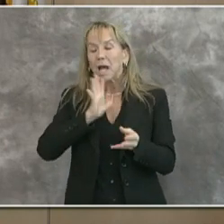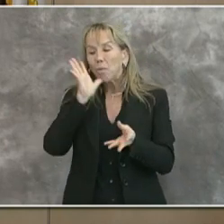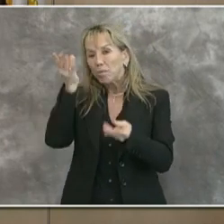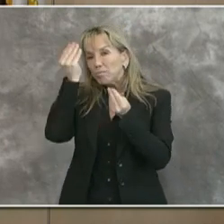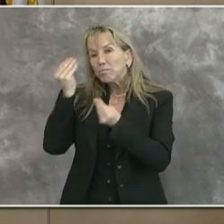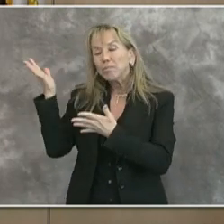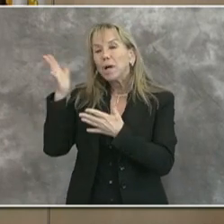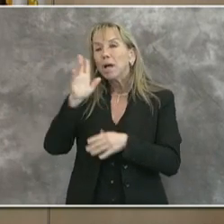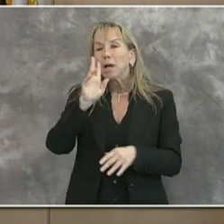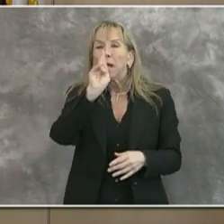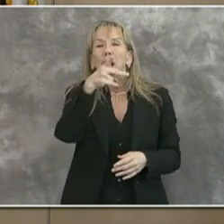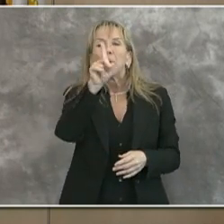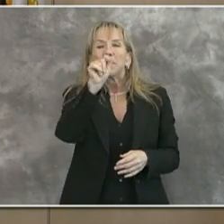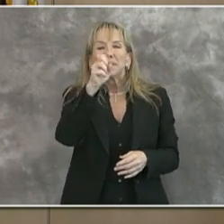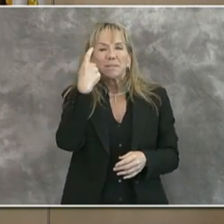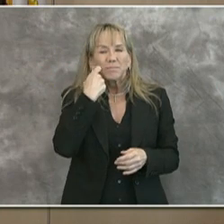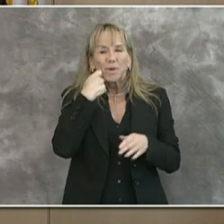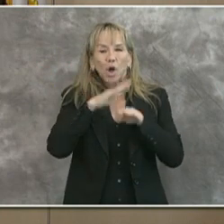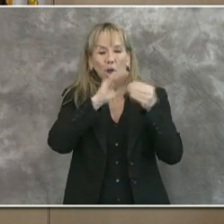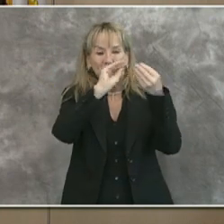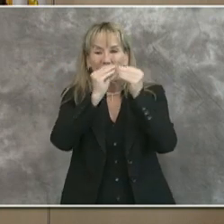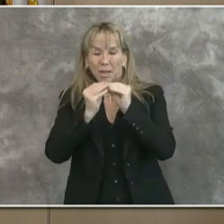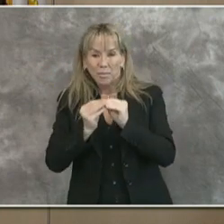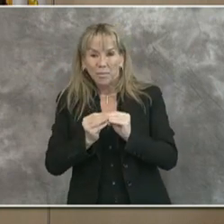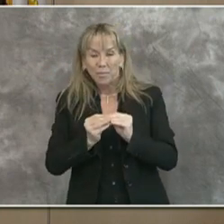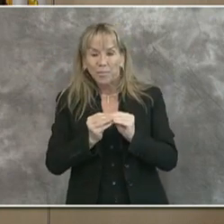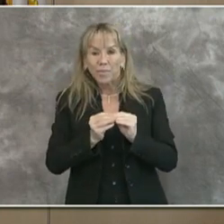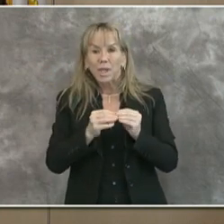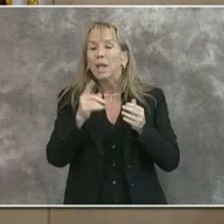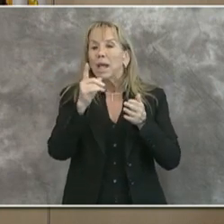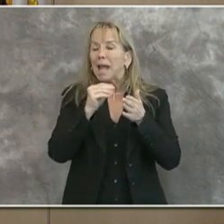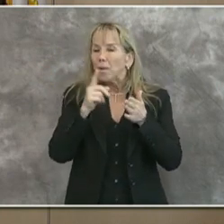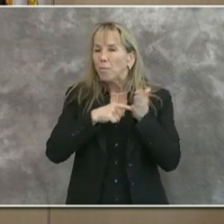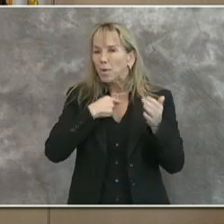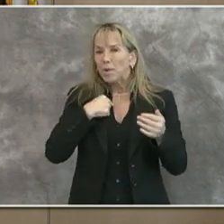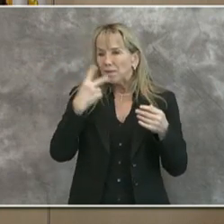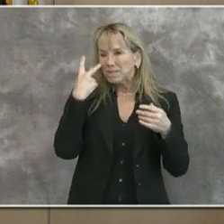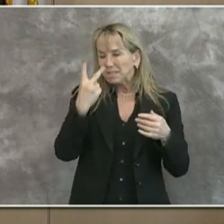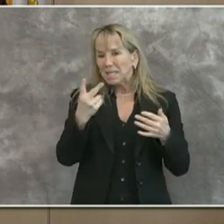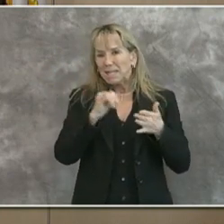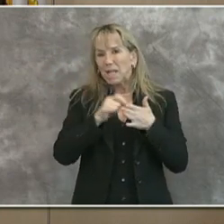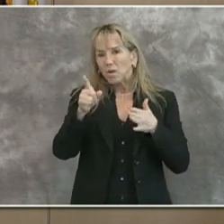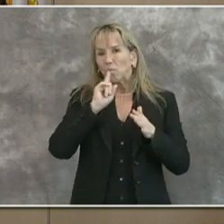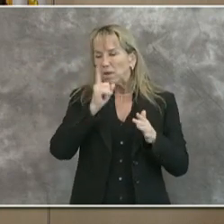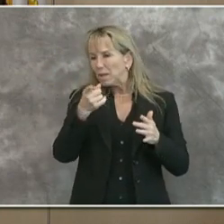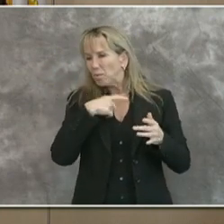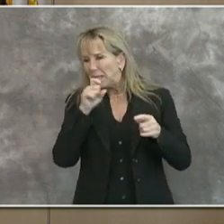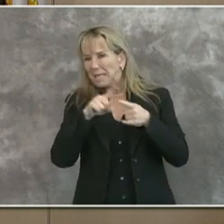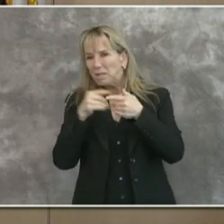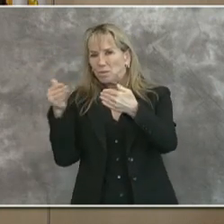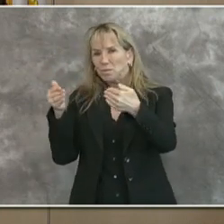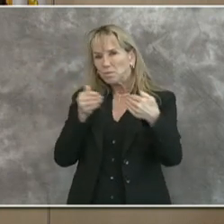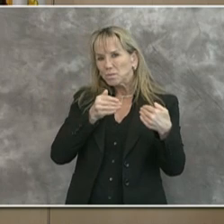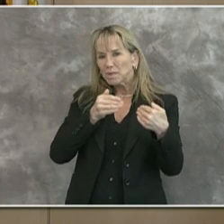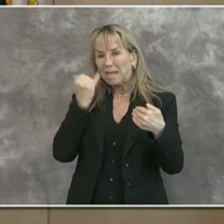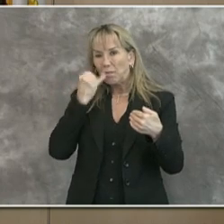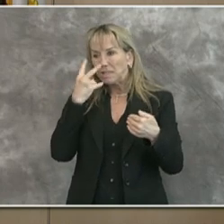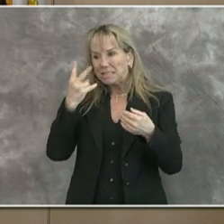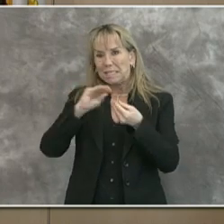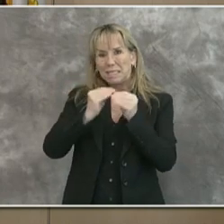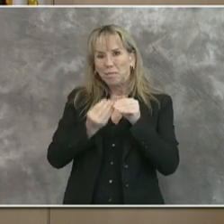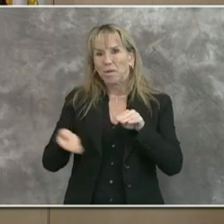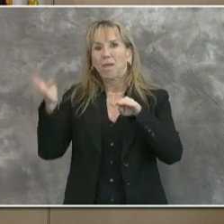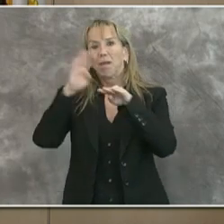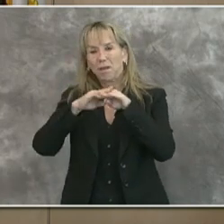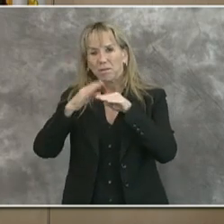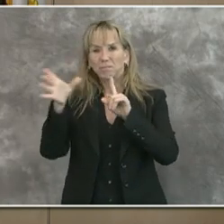update on all of our metrics, particularly the triggers that we have identified if we need to dial back. Now, please welcome back